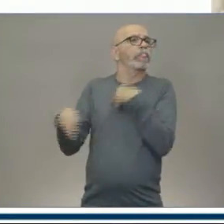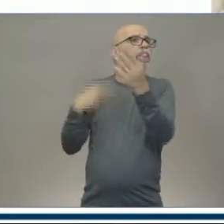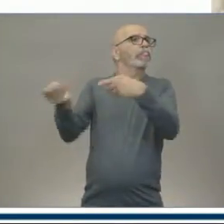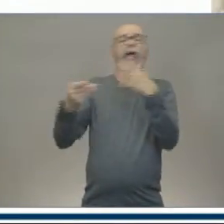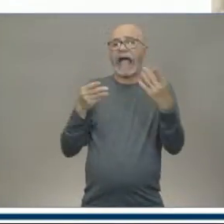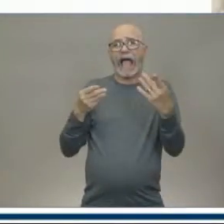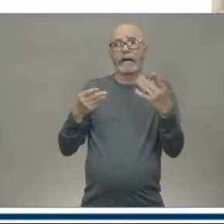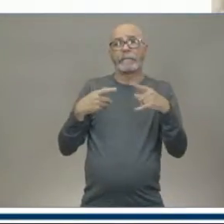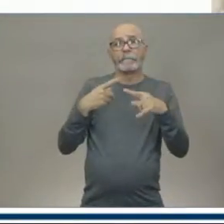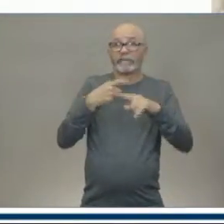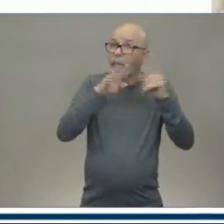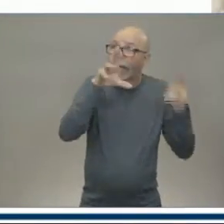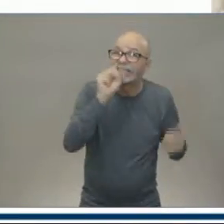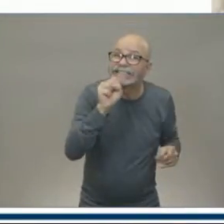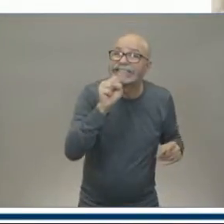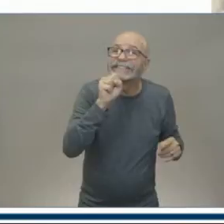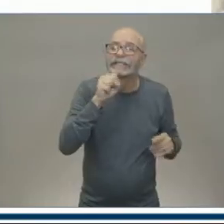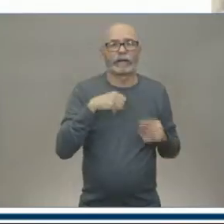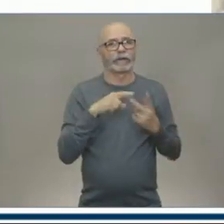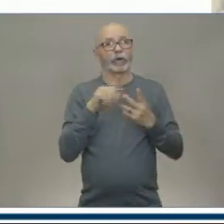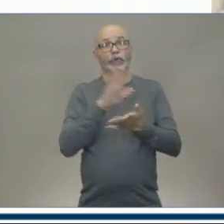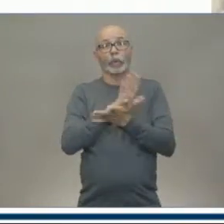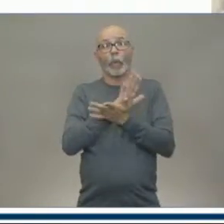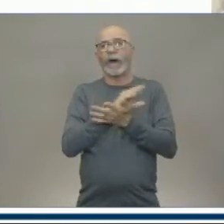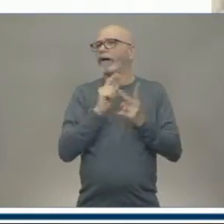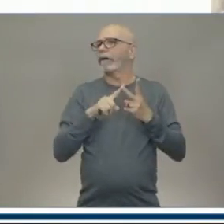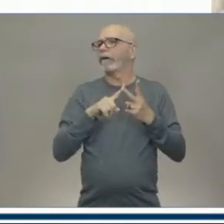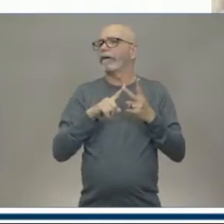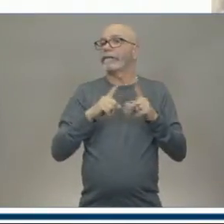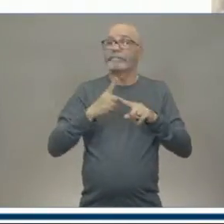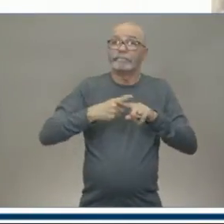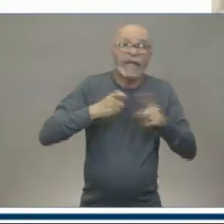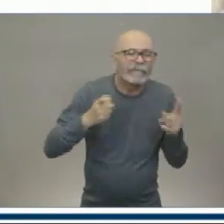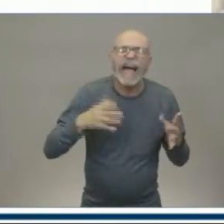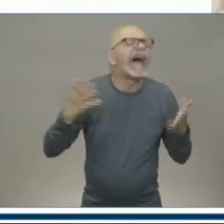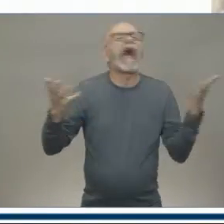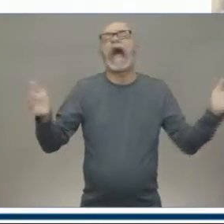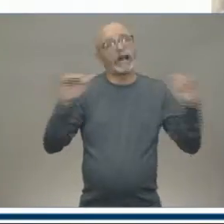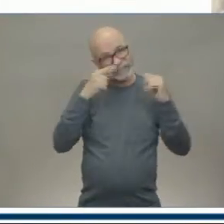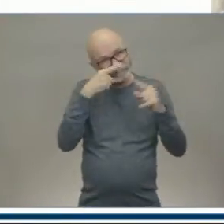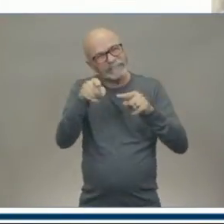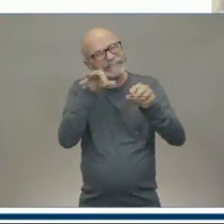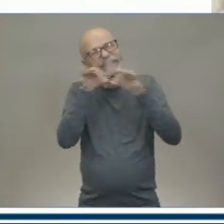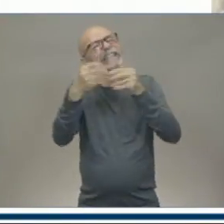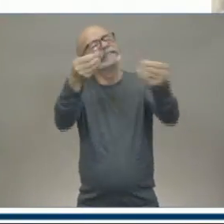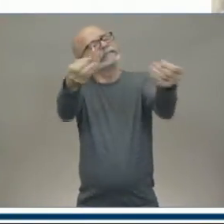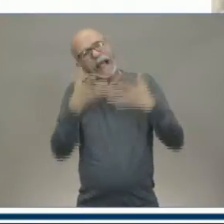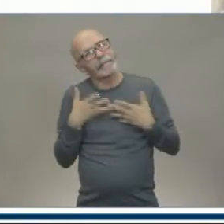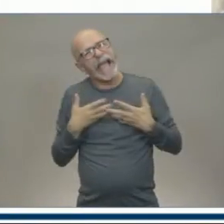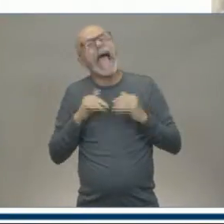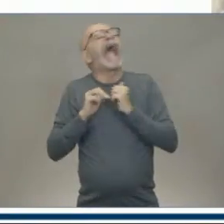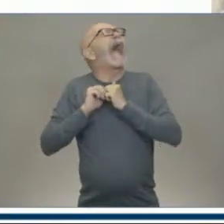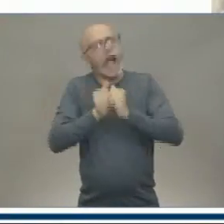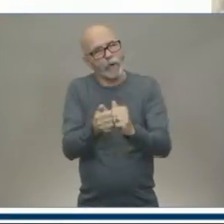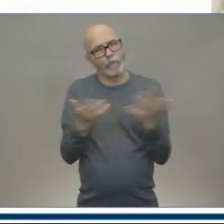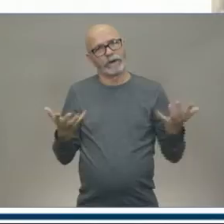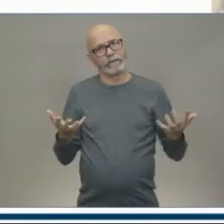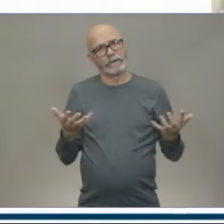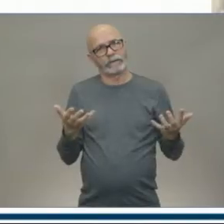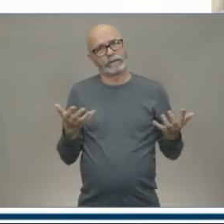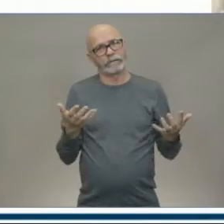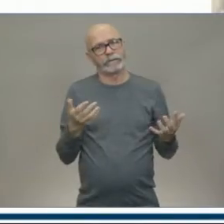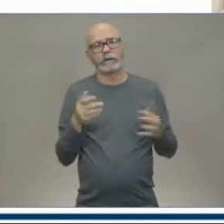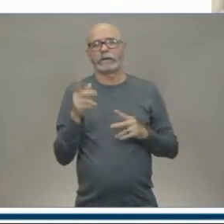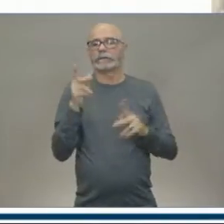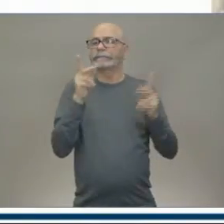Was it, the kid the next desk over? Can you give us some sort of idea about what happened? How did people associated